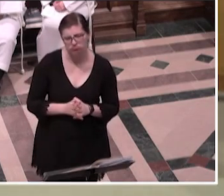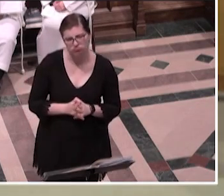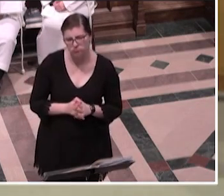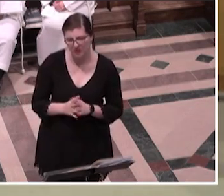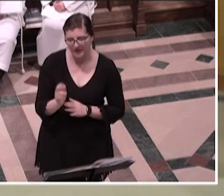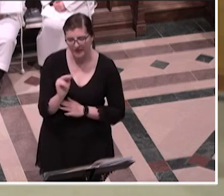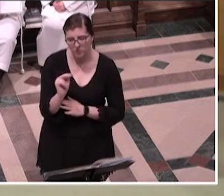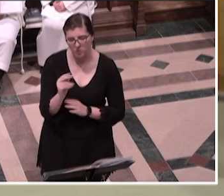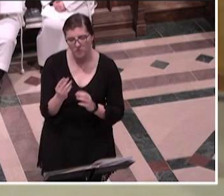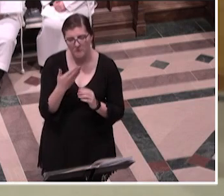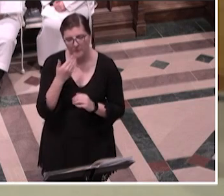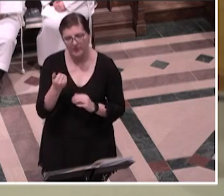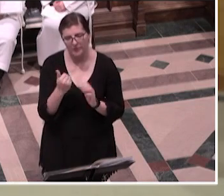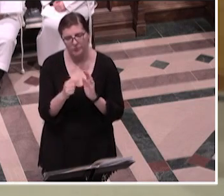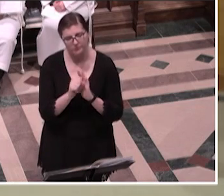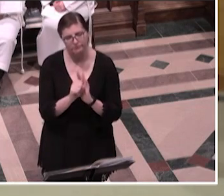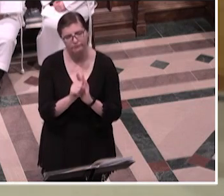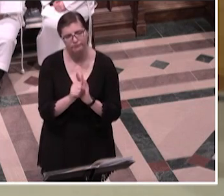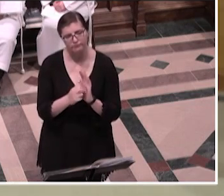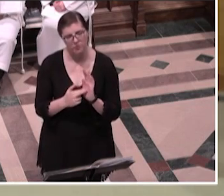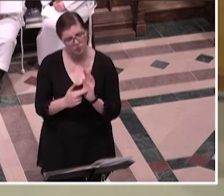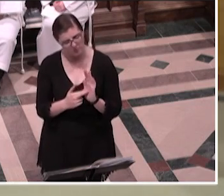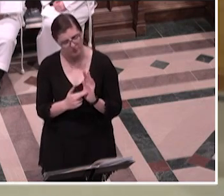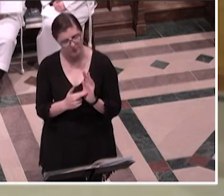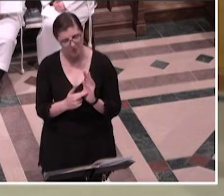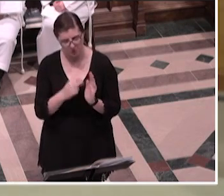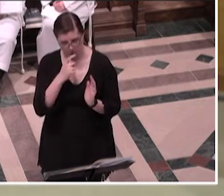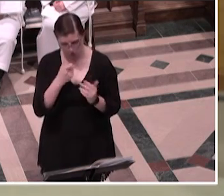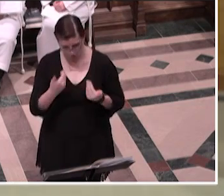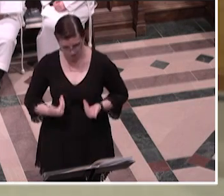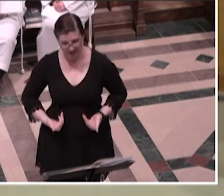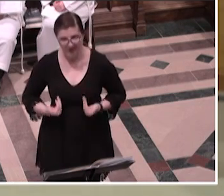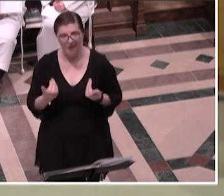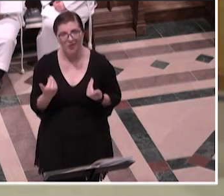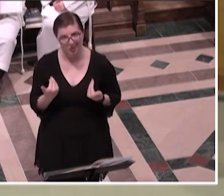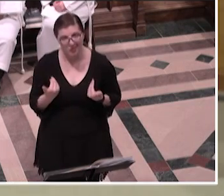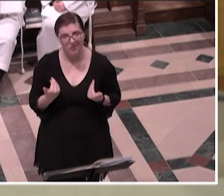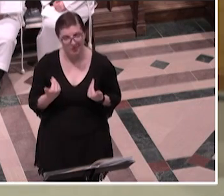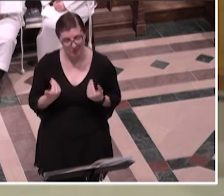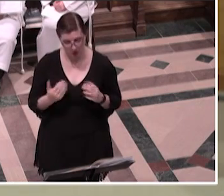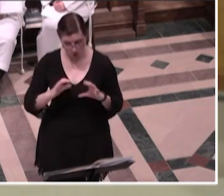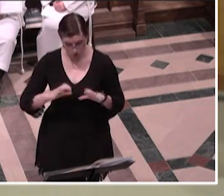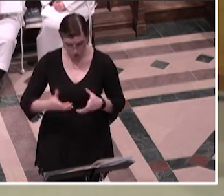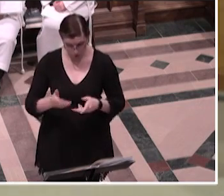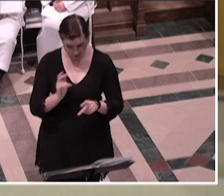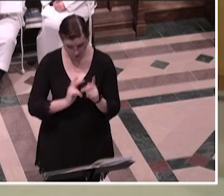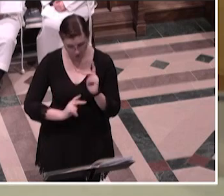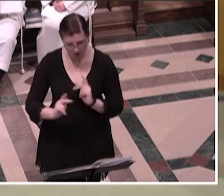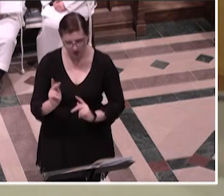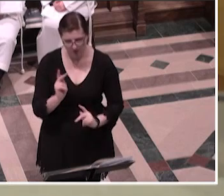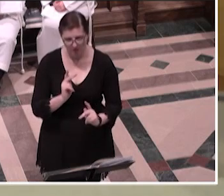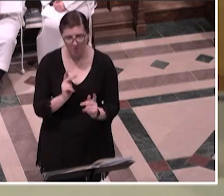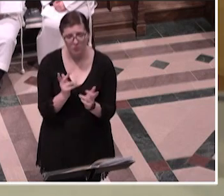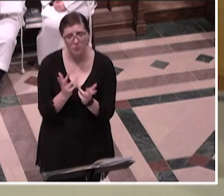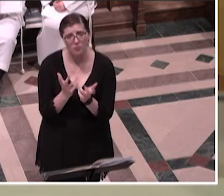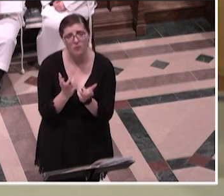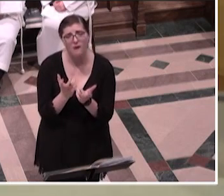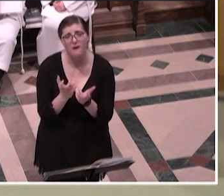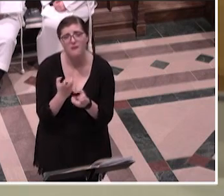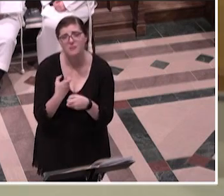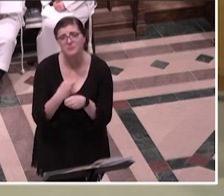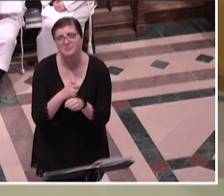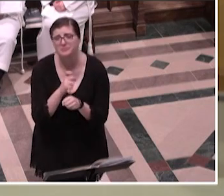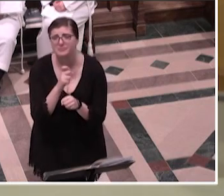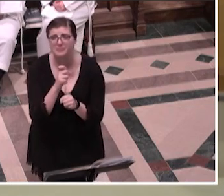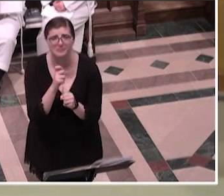Nicodemus is a symbol of who we are, a group of people longing to make sense of